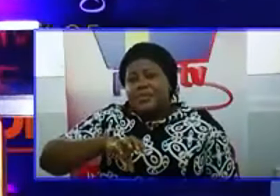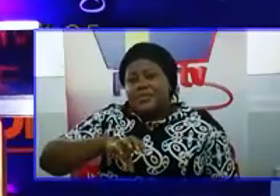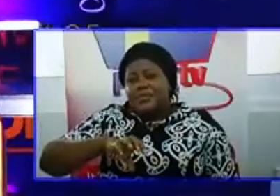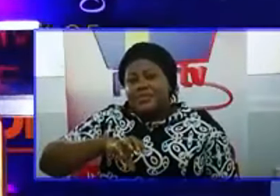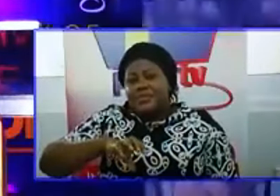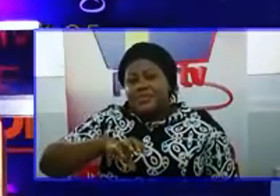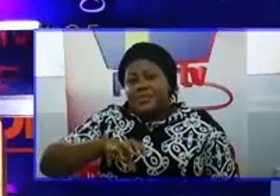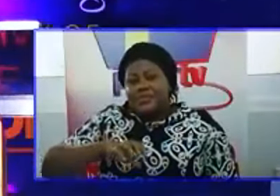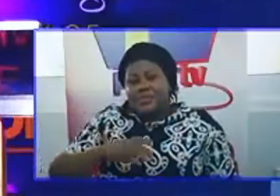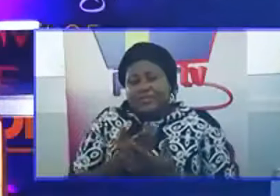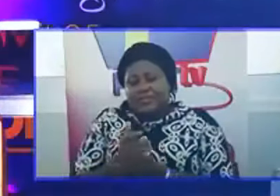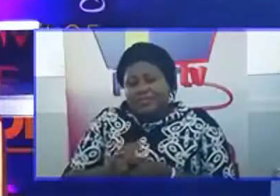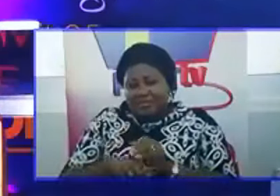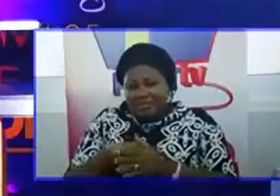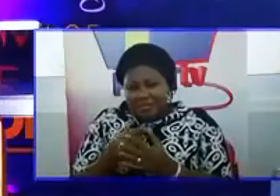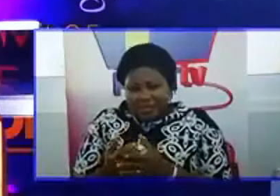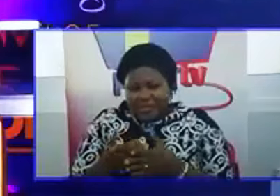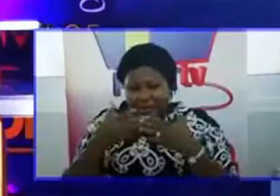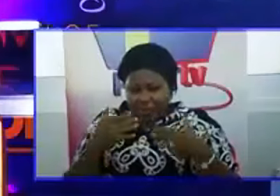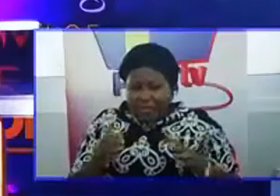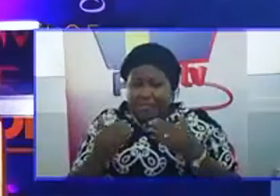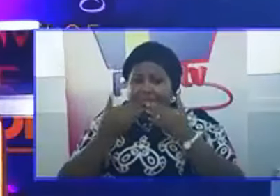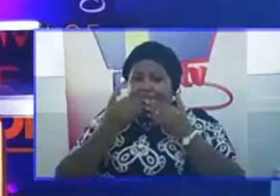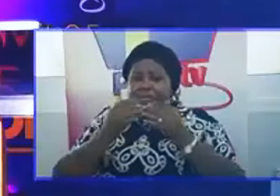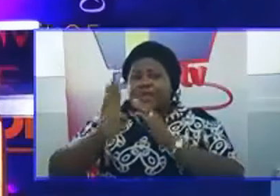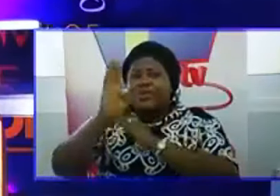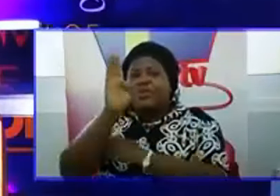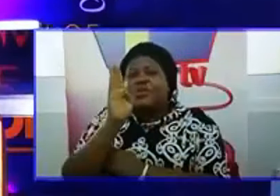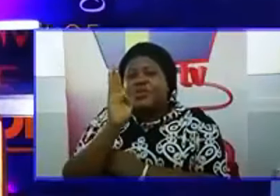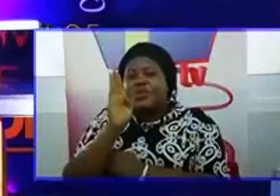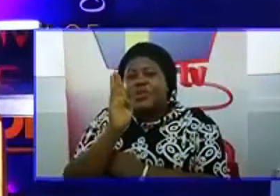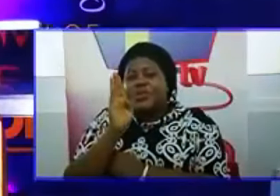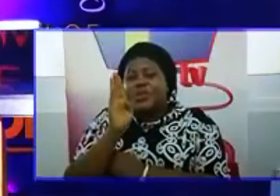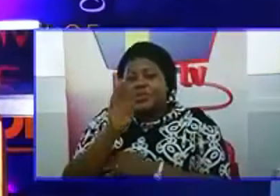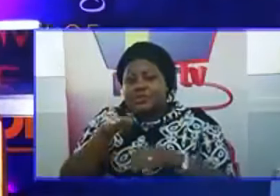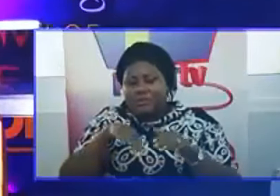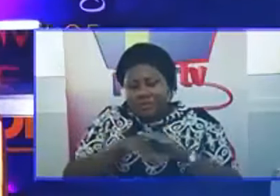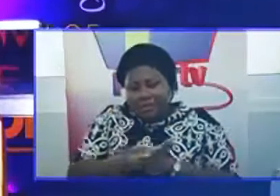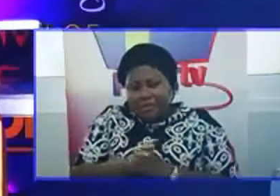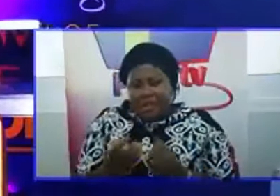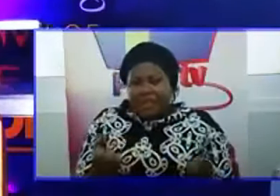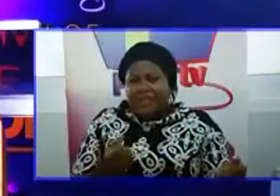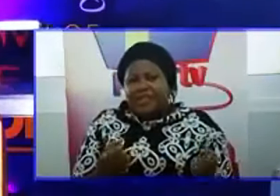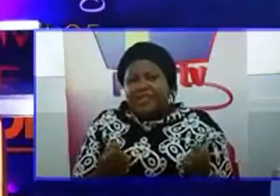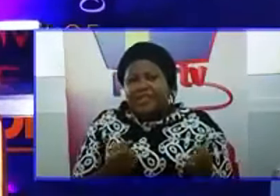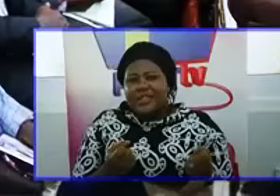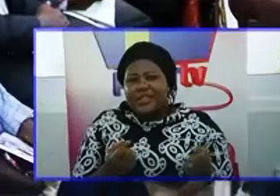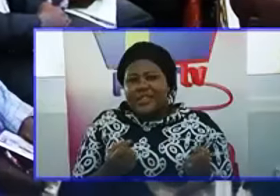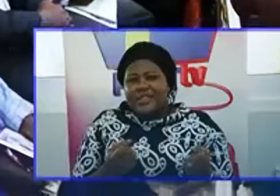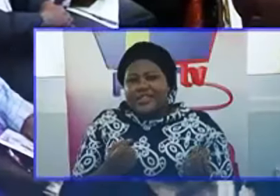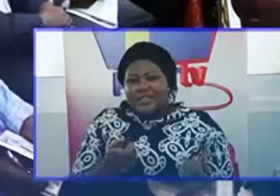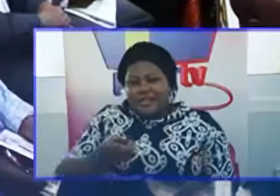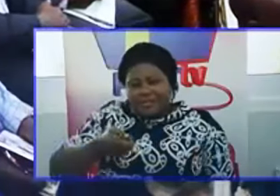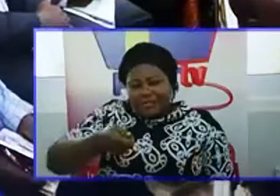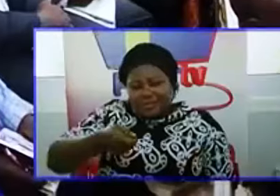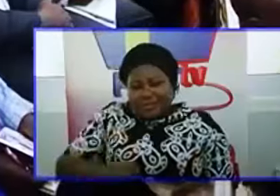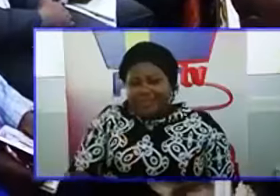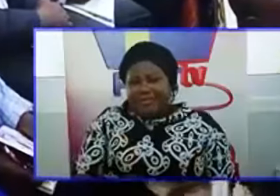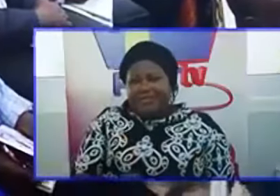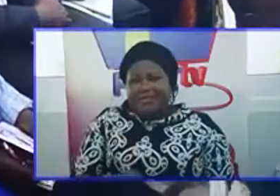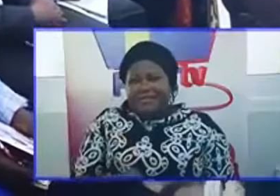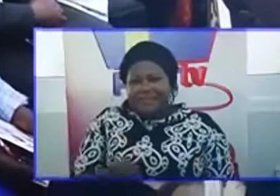he thanks his God, he goes close to his vehicle, he tries to ignite it, and it will